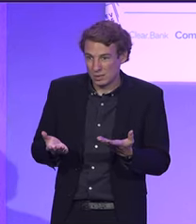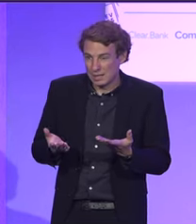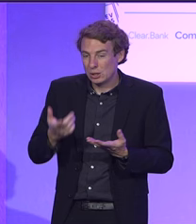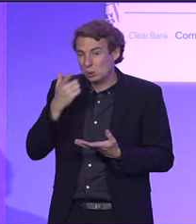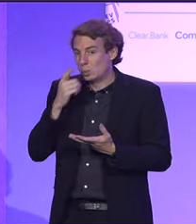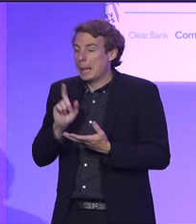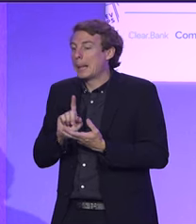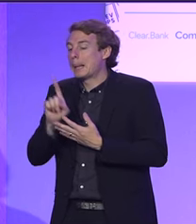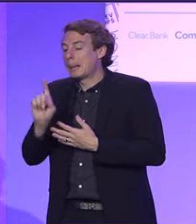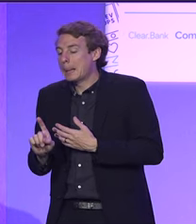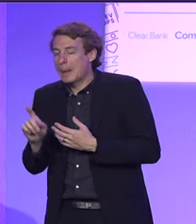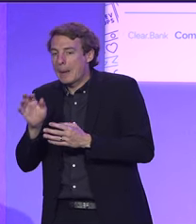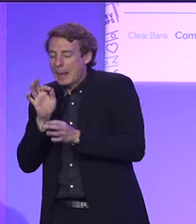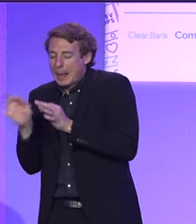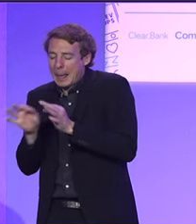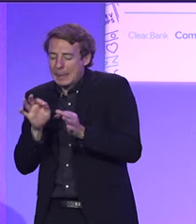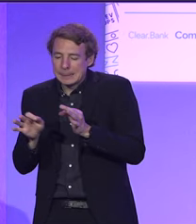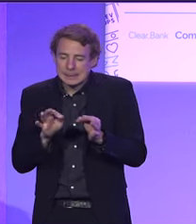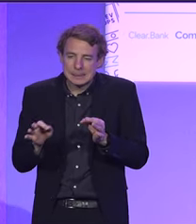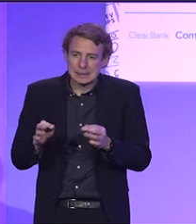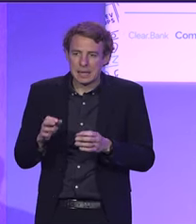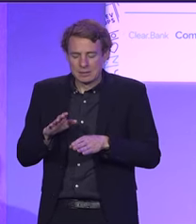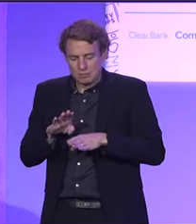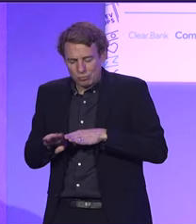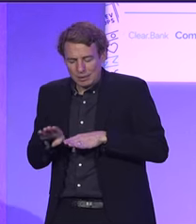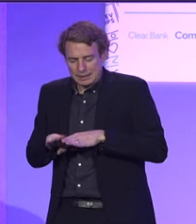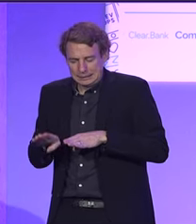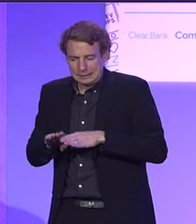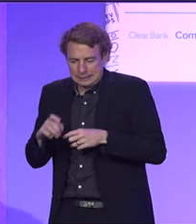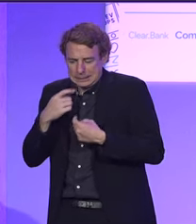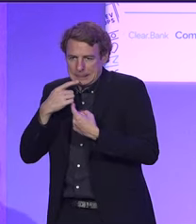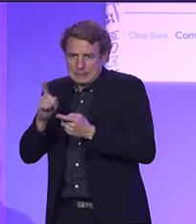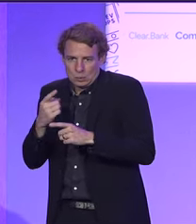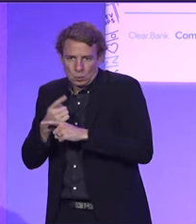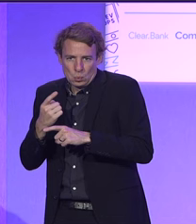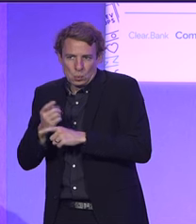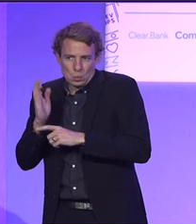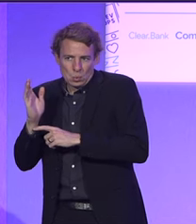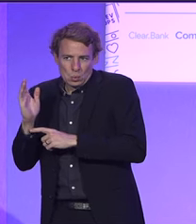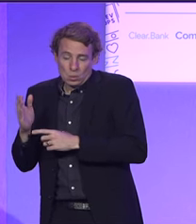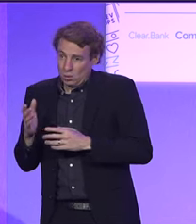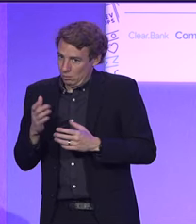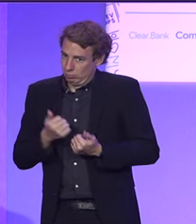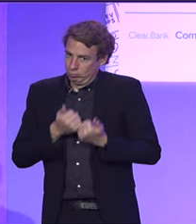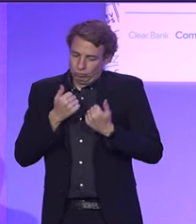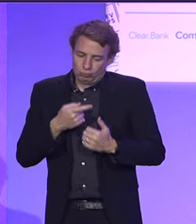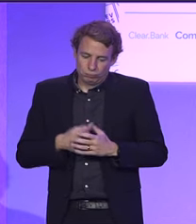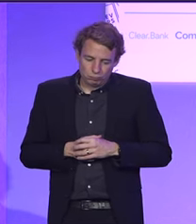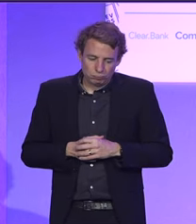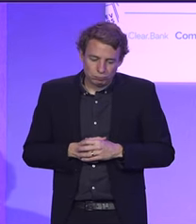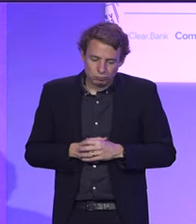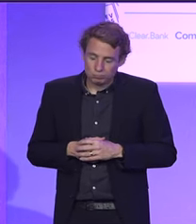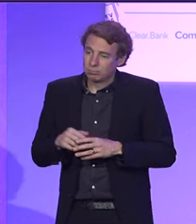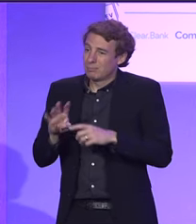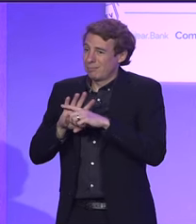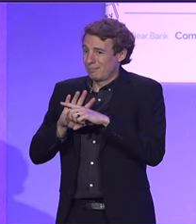start to practice flexing those muscles of speaking out loud in front of people. So BOFs are great. The other one is obviously panels. Now,